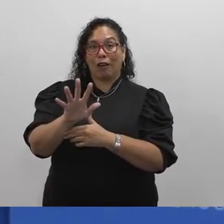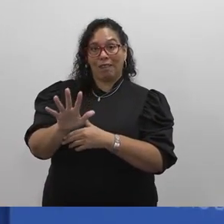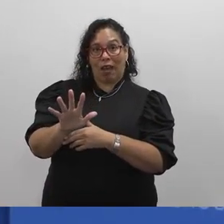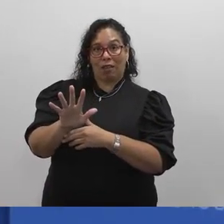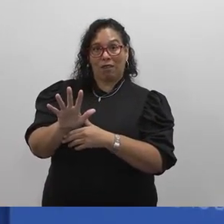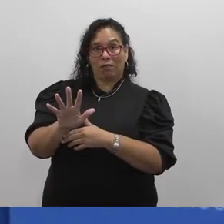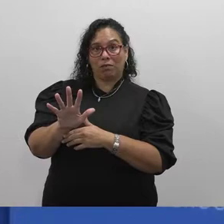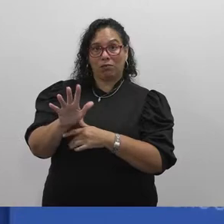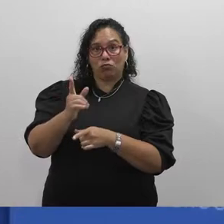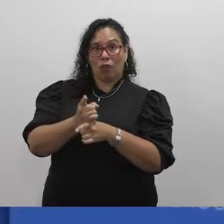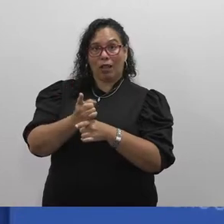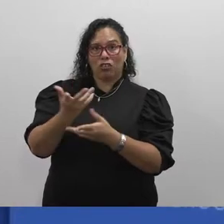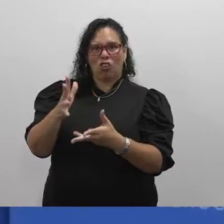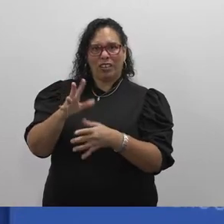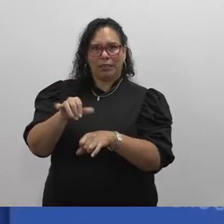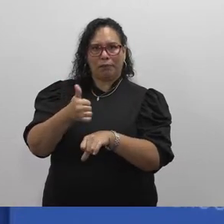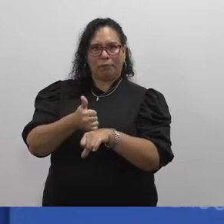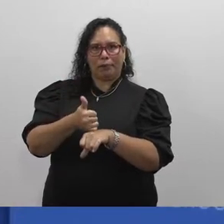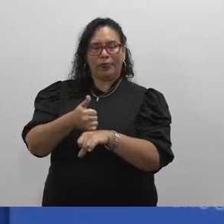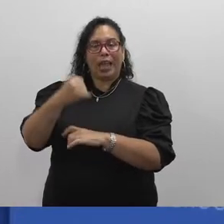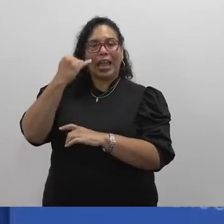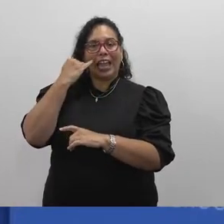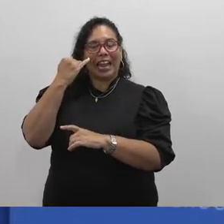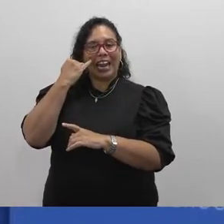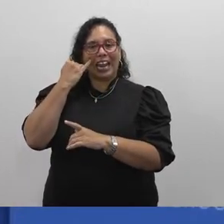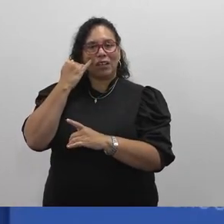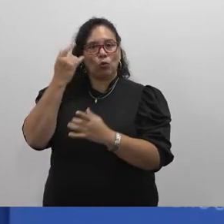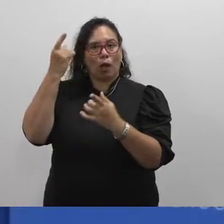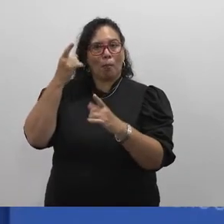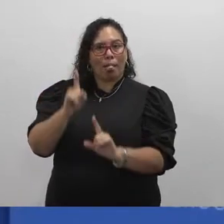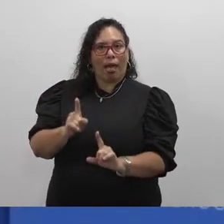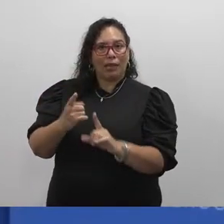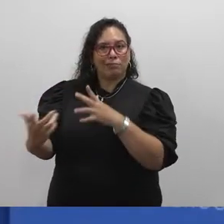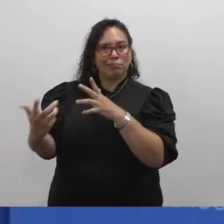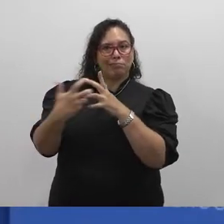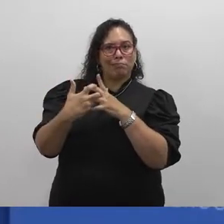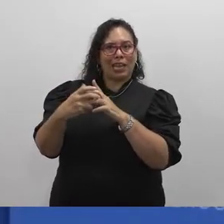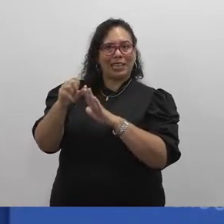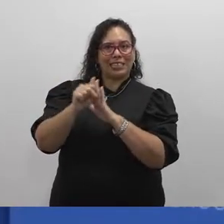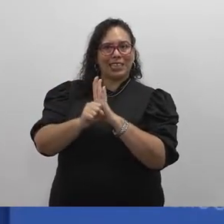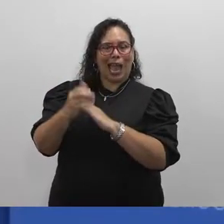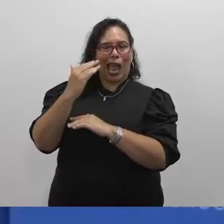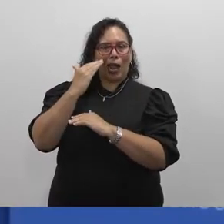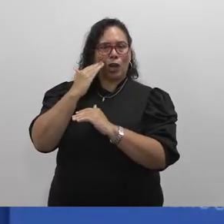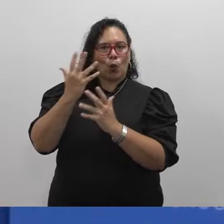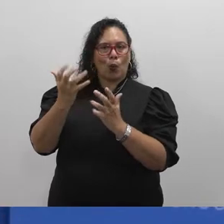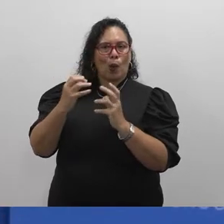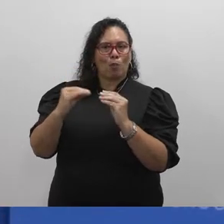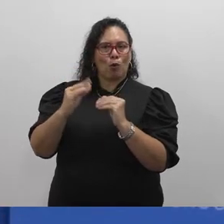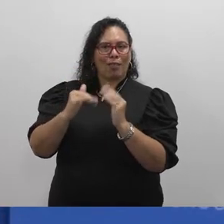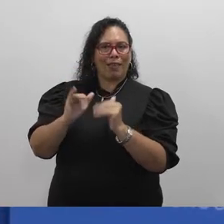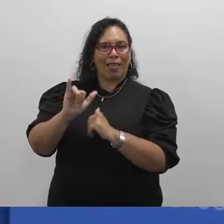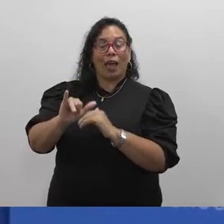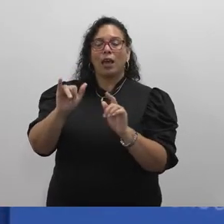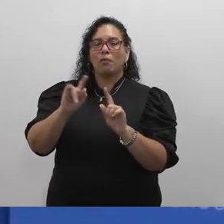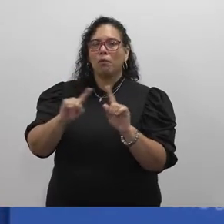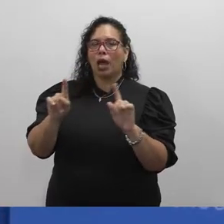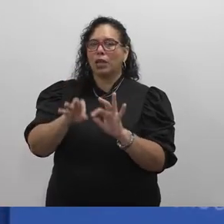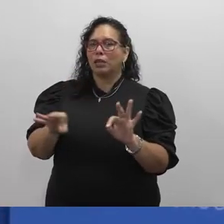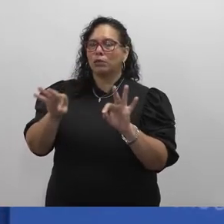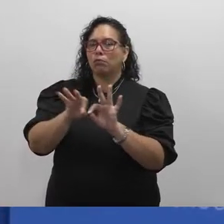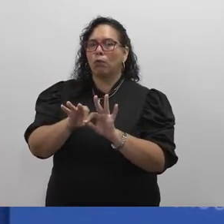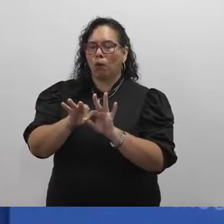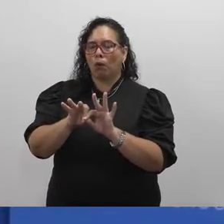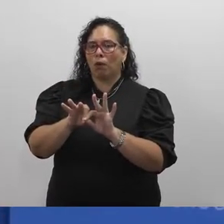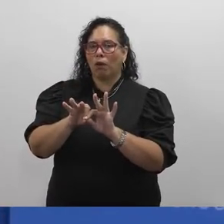2045, right? So even if we were just to be in compliance, and I know we're shooting for more than that, I think it is important. I think